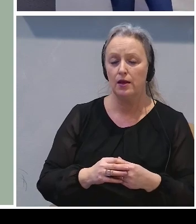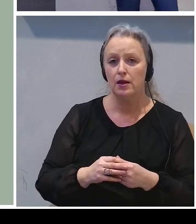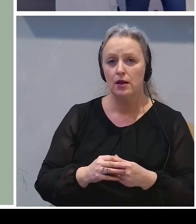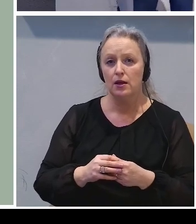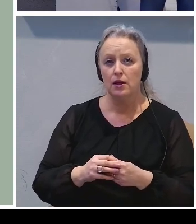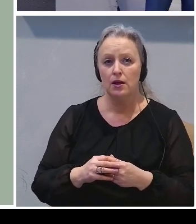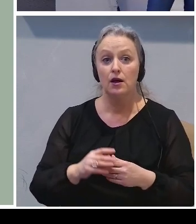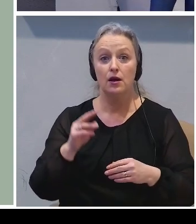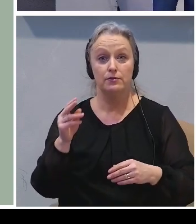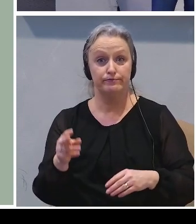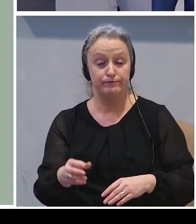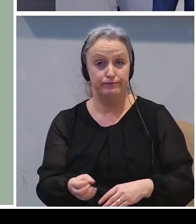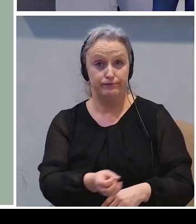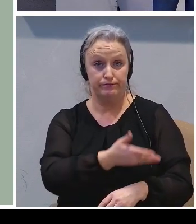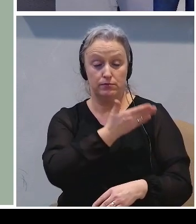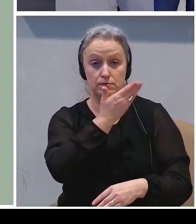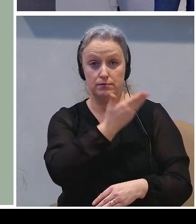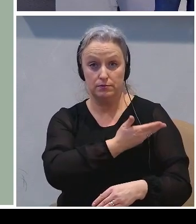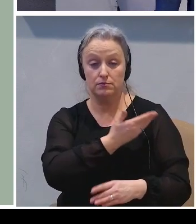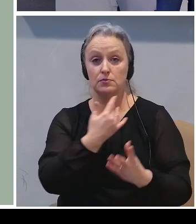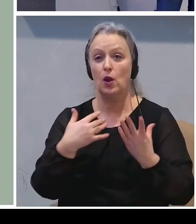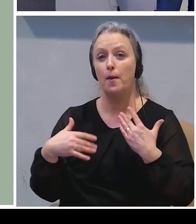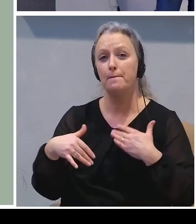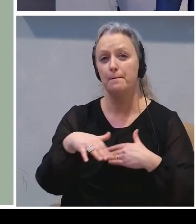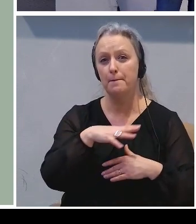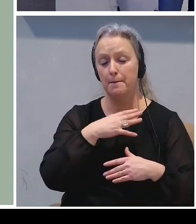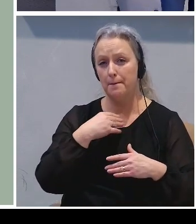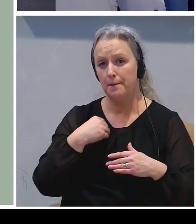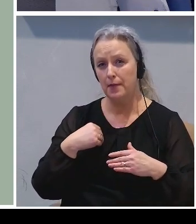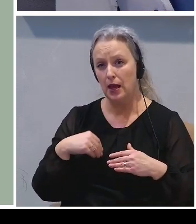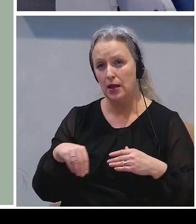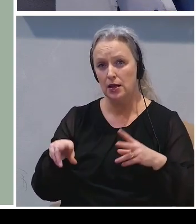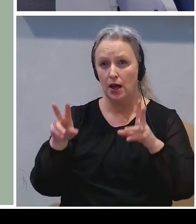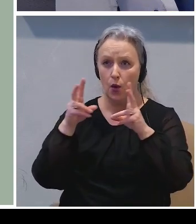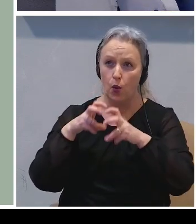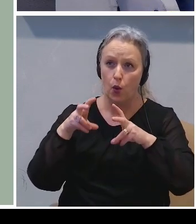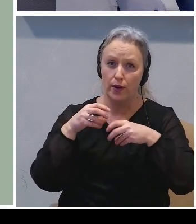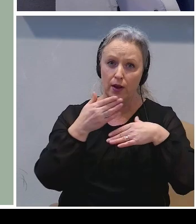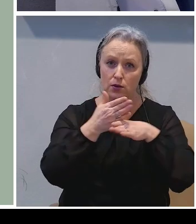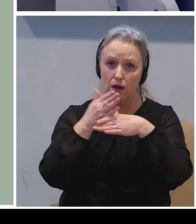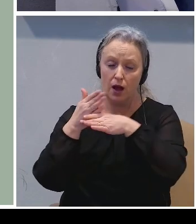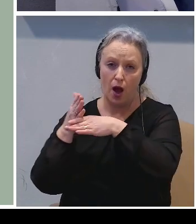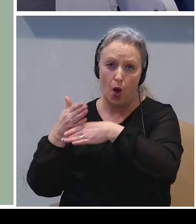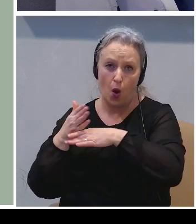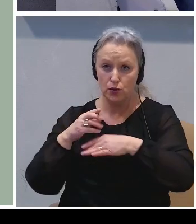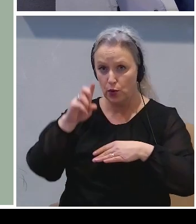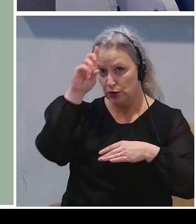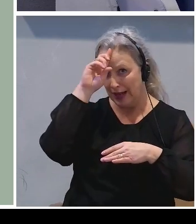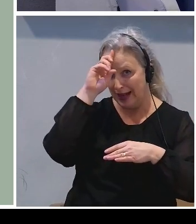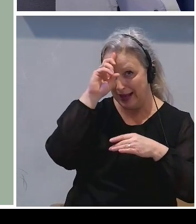in yellow is the countries where the investigator that initiated the trial or the sponsor. Sponsors